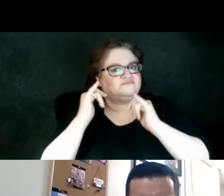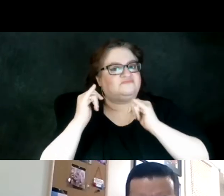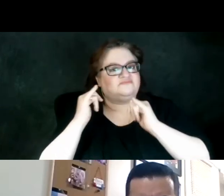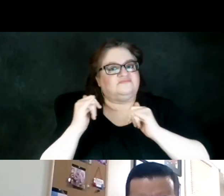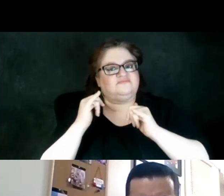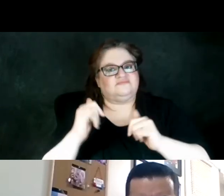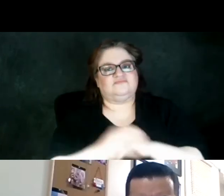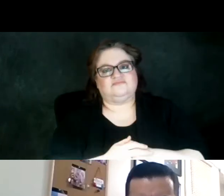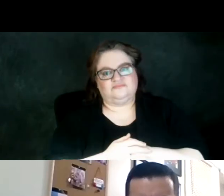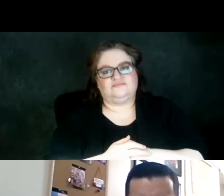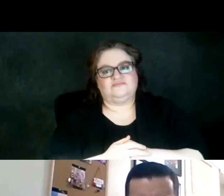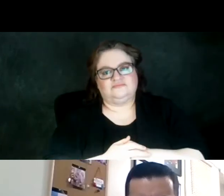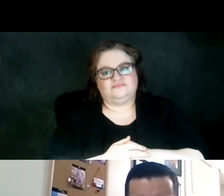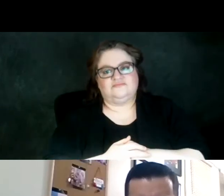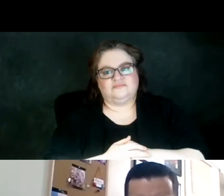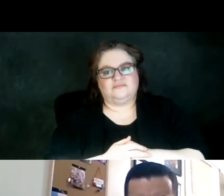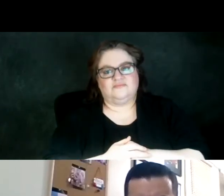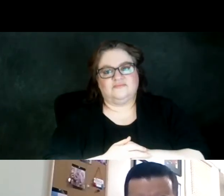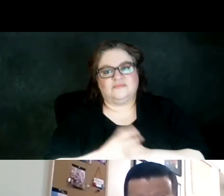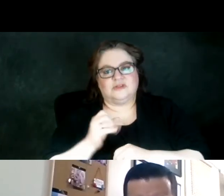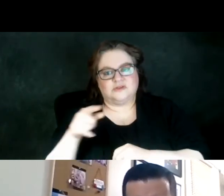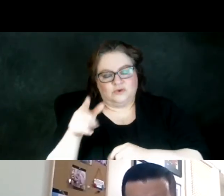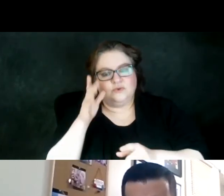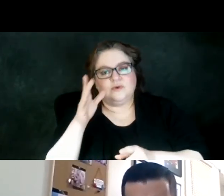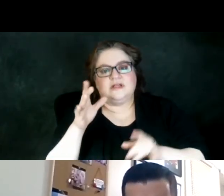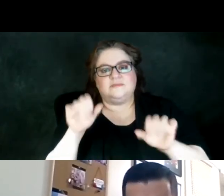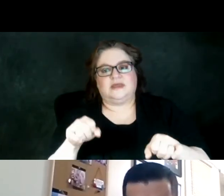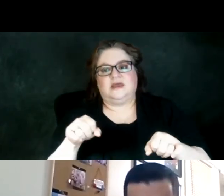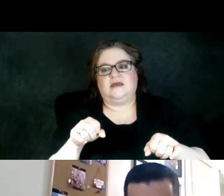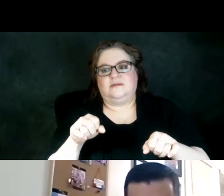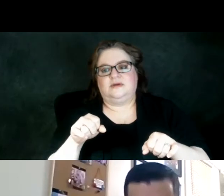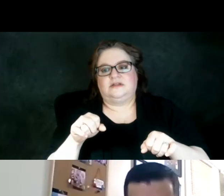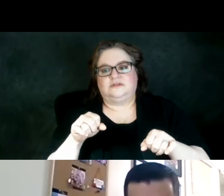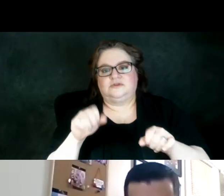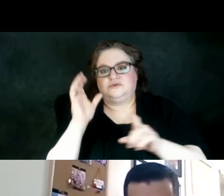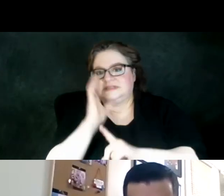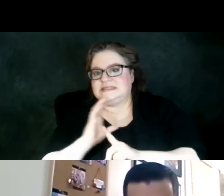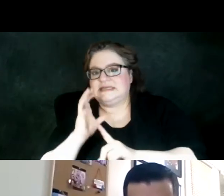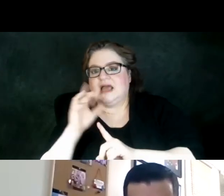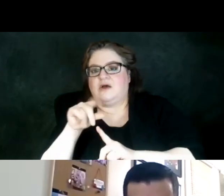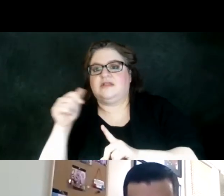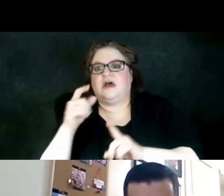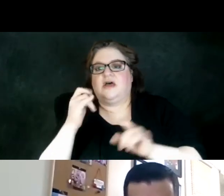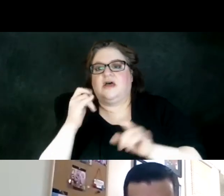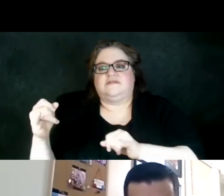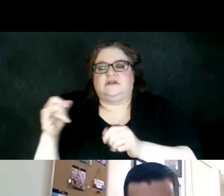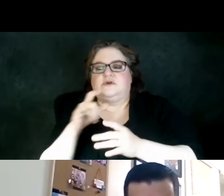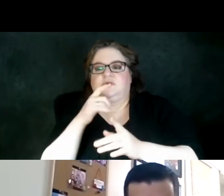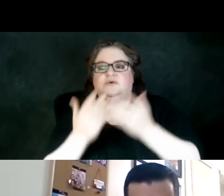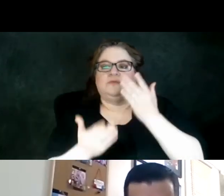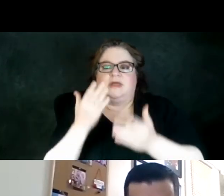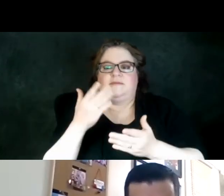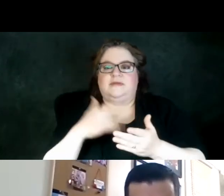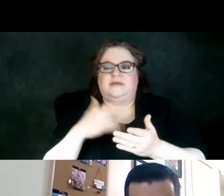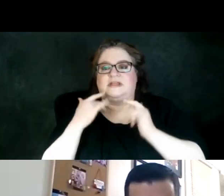going through. And so you will be able to seek out those other individuals who may feel the